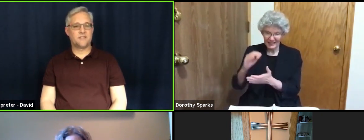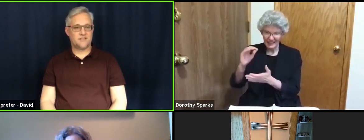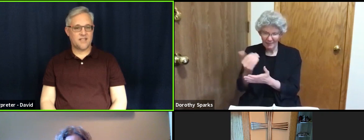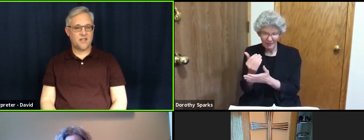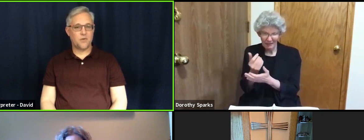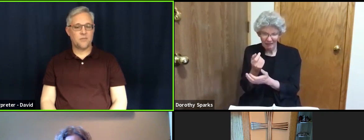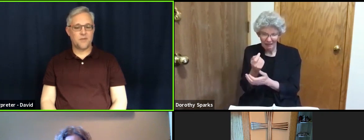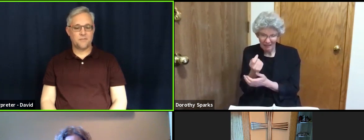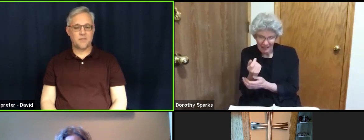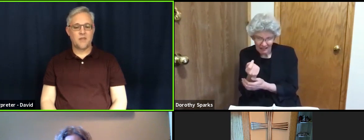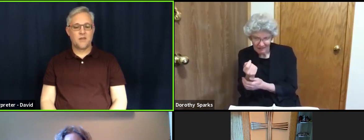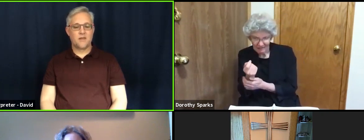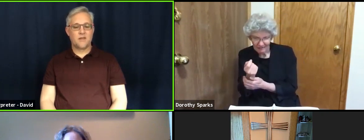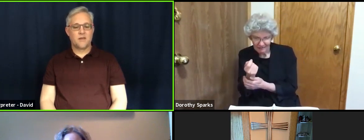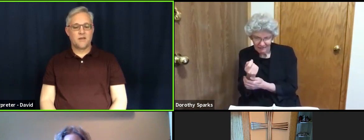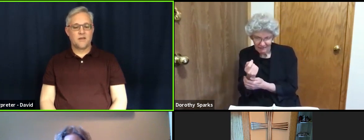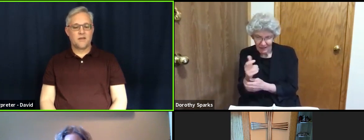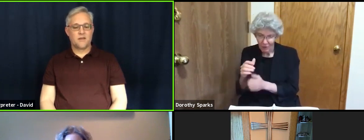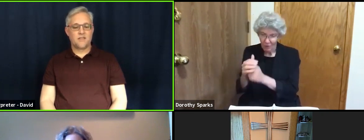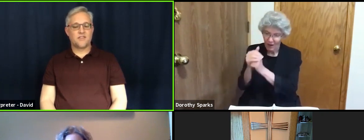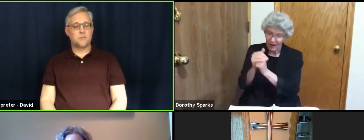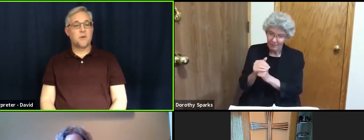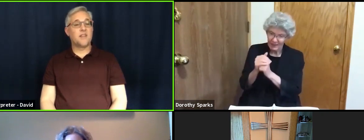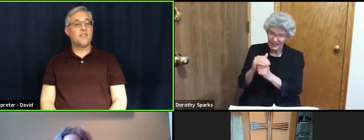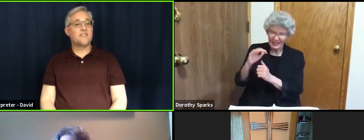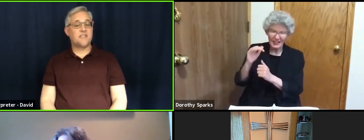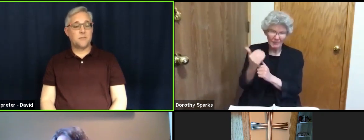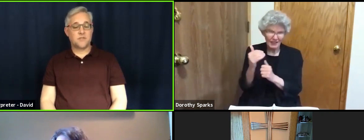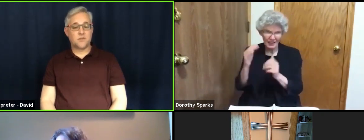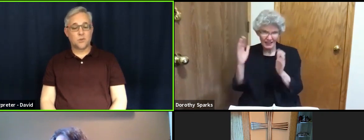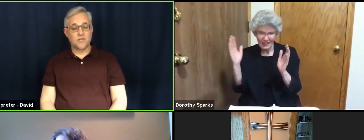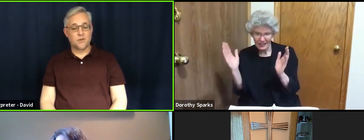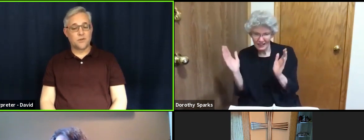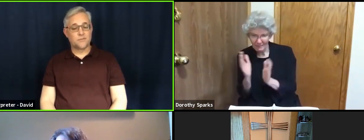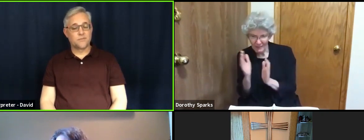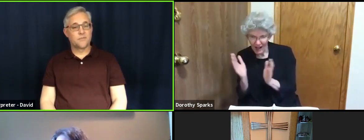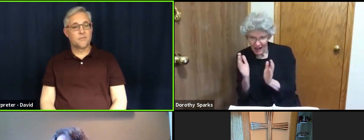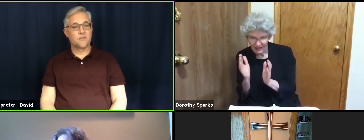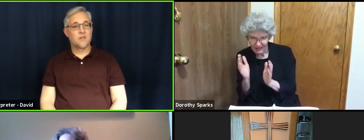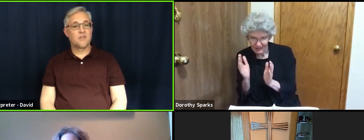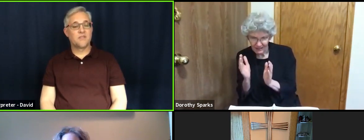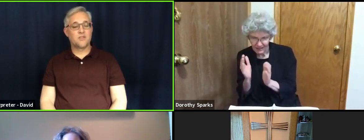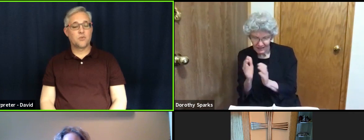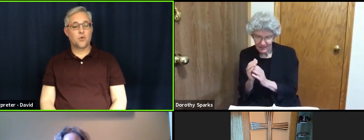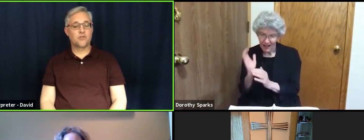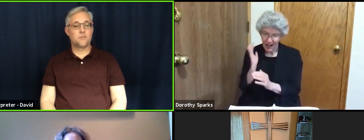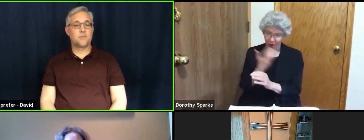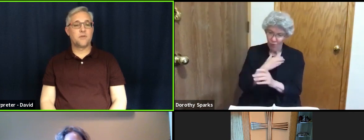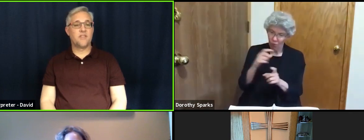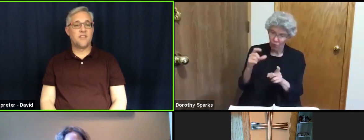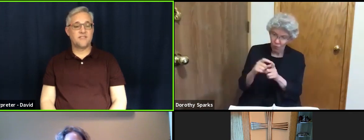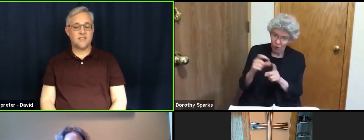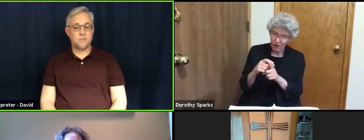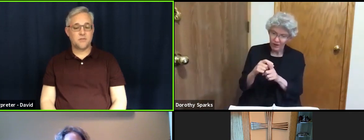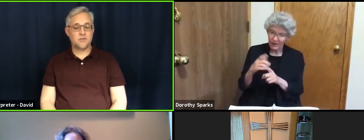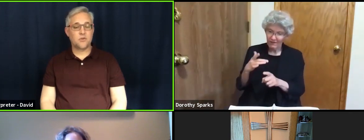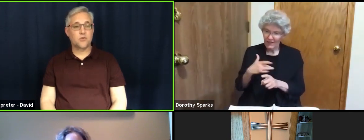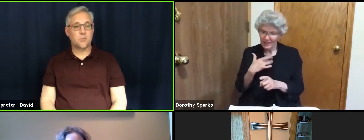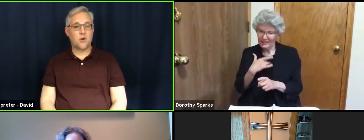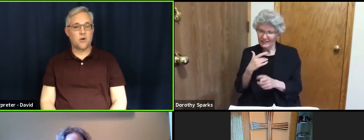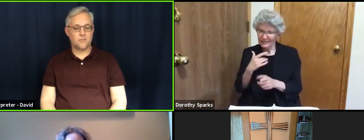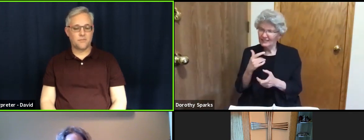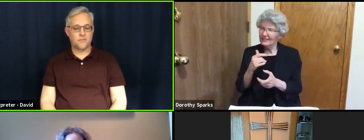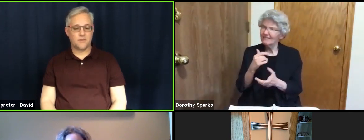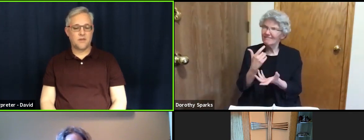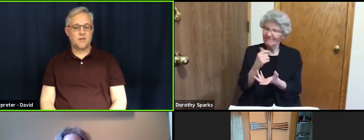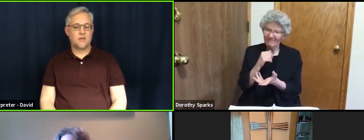Please say it with me. This money that seems so little, this worship that seems so